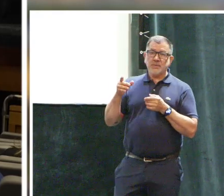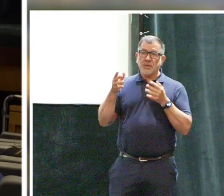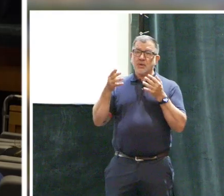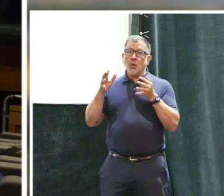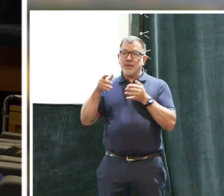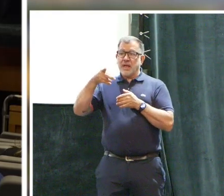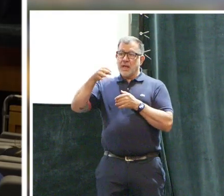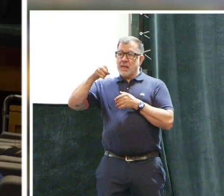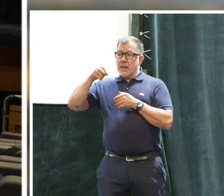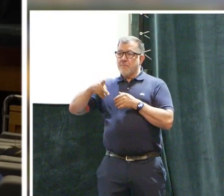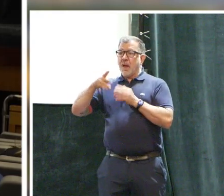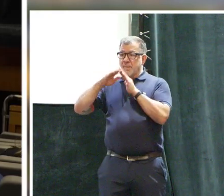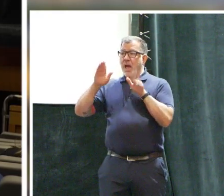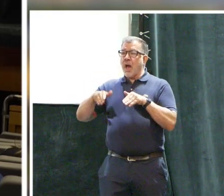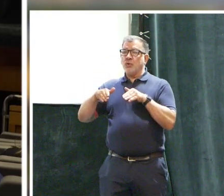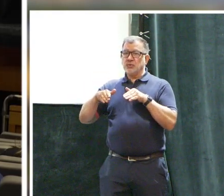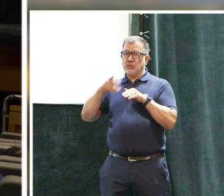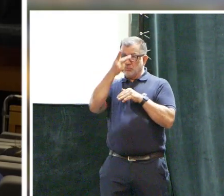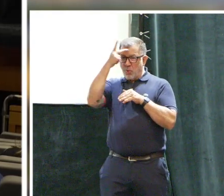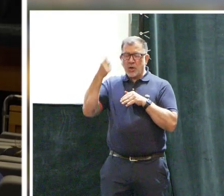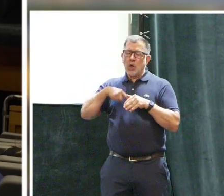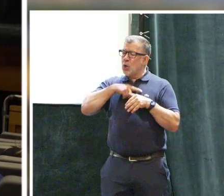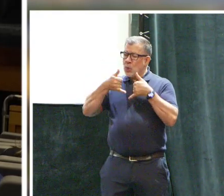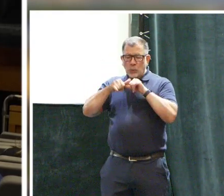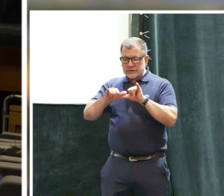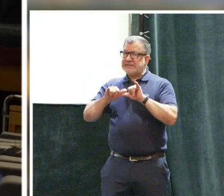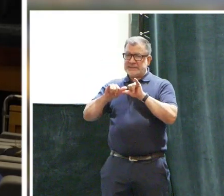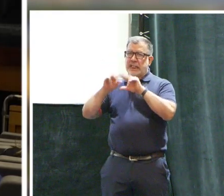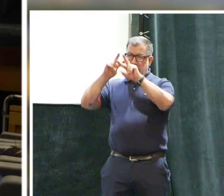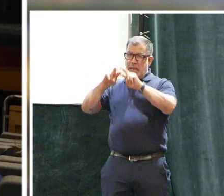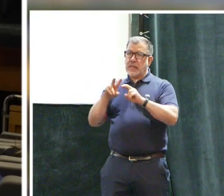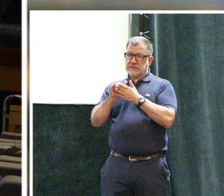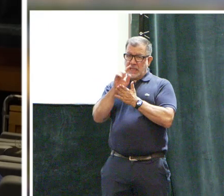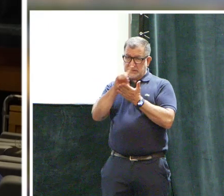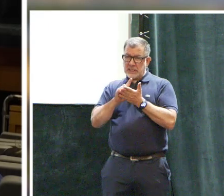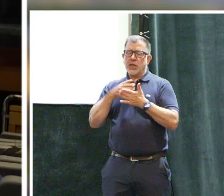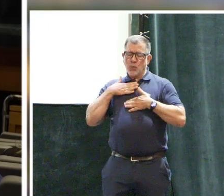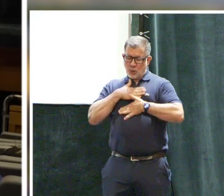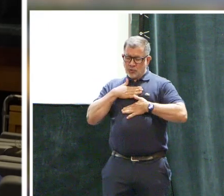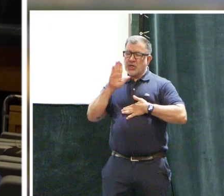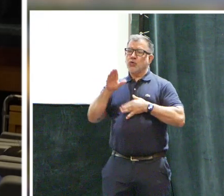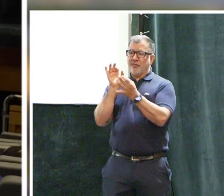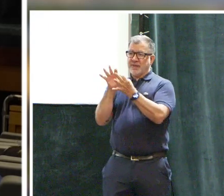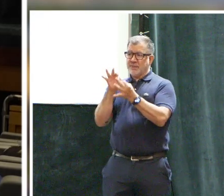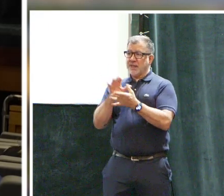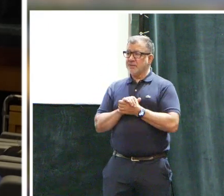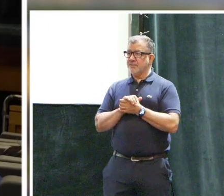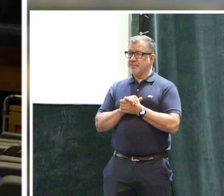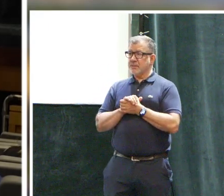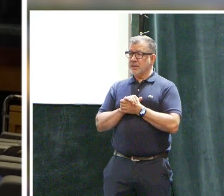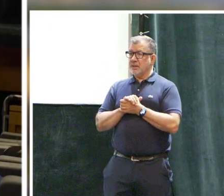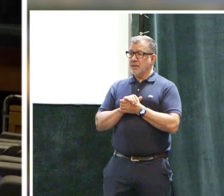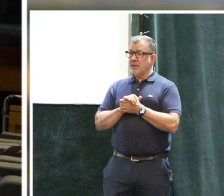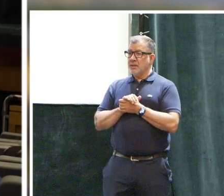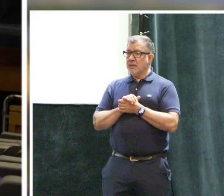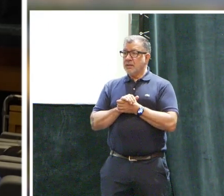to give us feedback there. We're still thinking through what the design is, so I appreciate the feedback there. We don't.